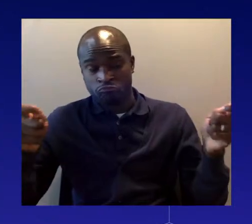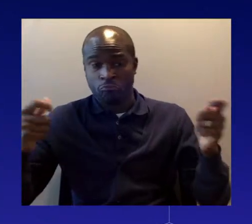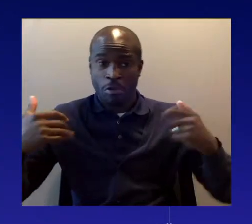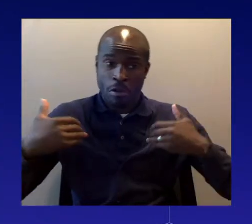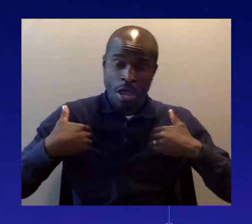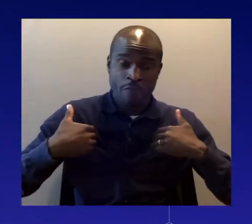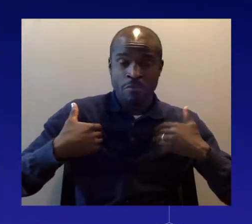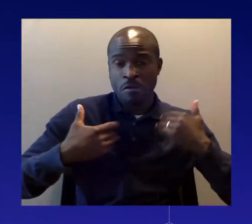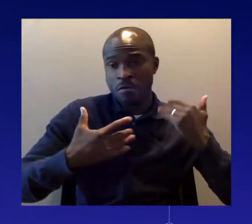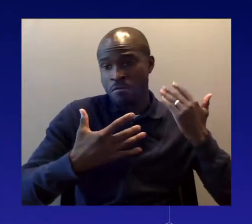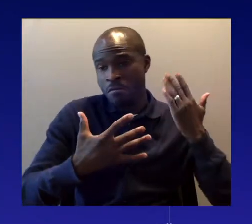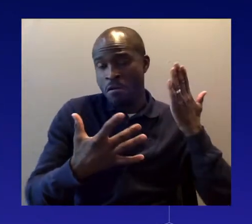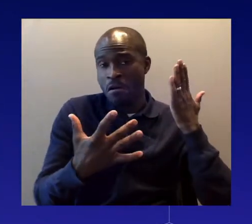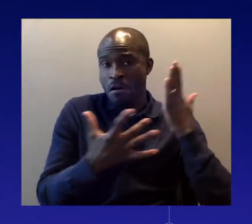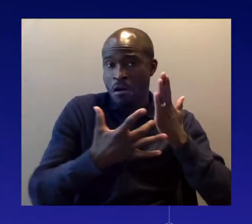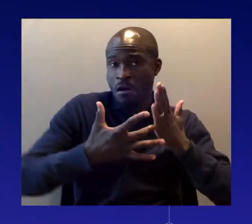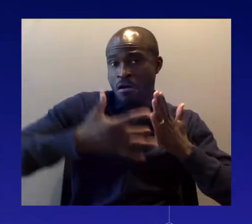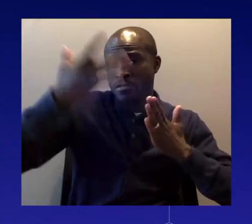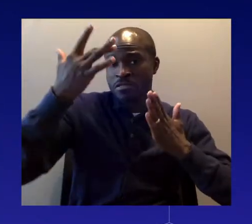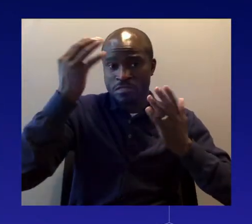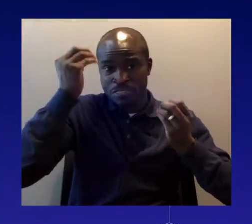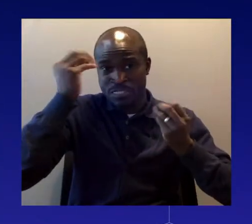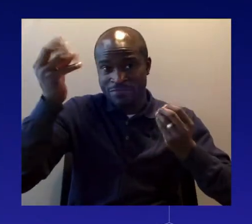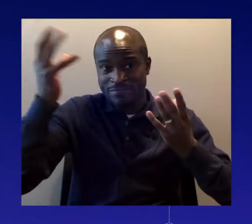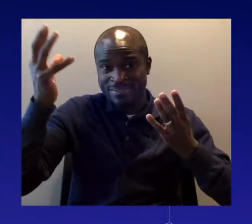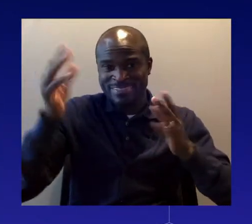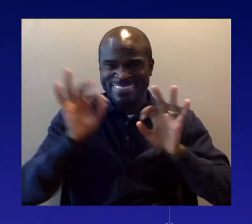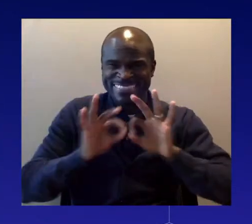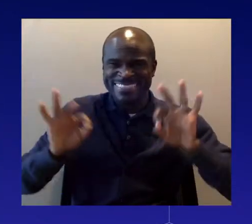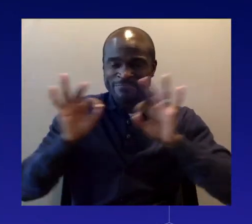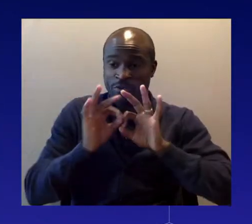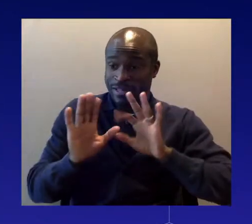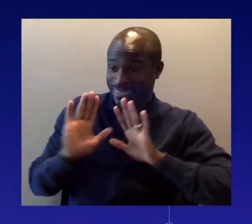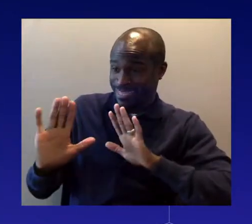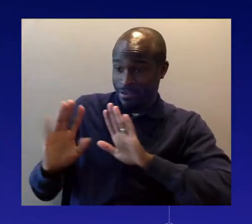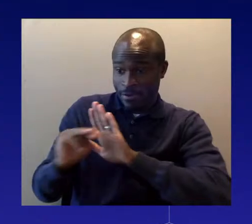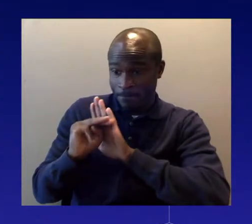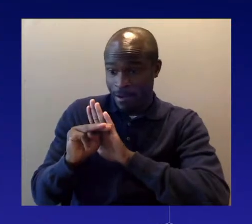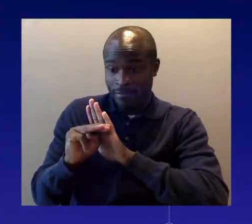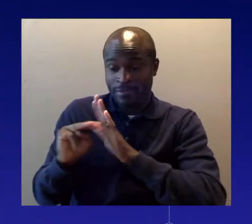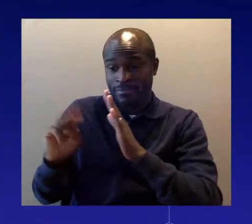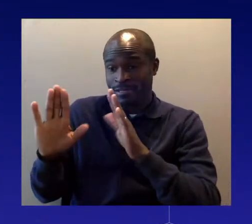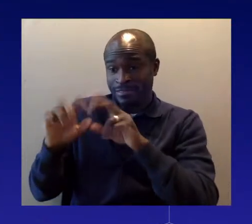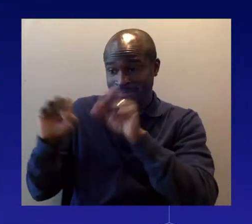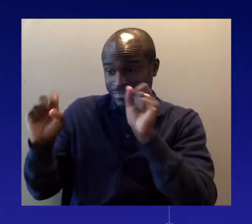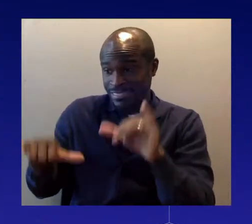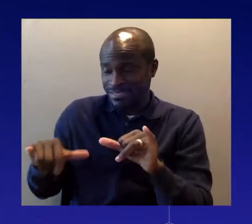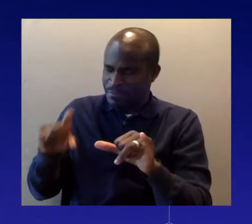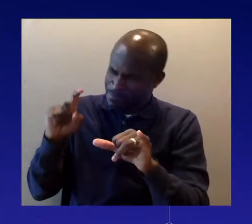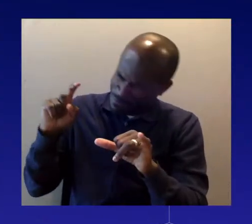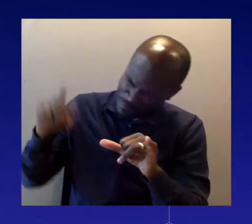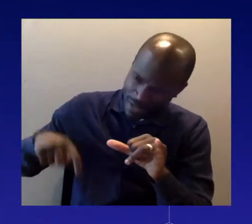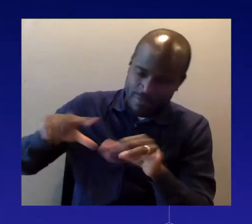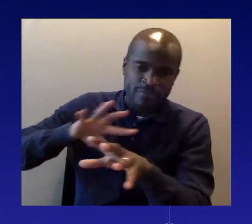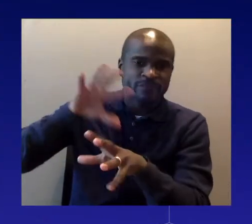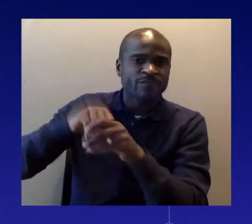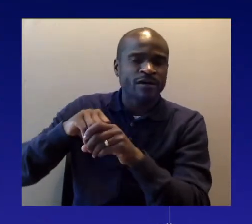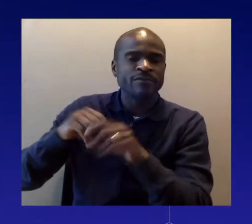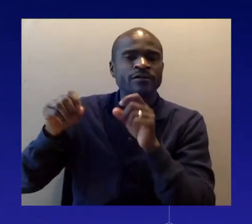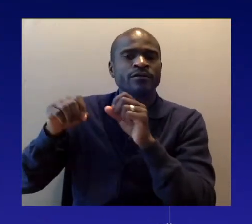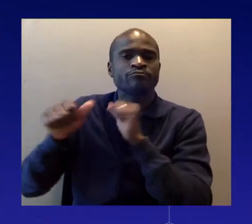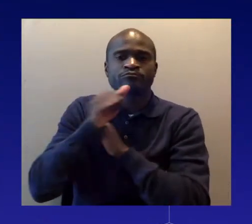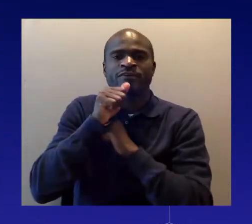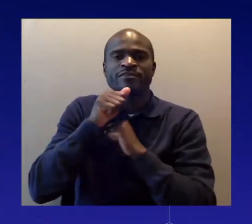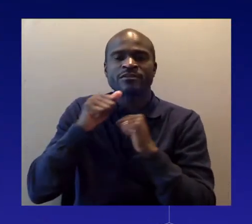people's privacy, you had to have privacy in the design of your model if you wanted it to get past us and our enforcement of the new